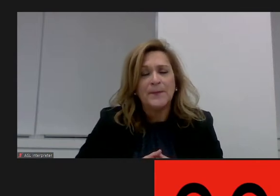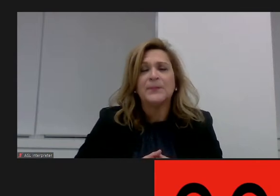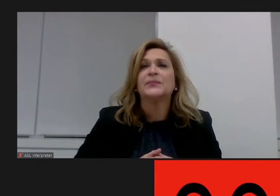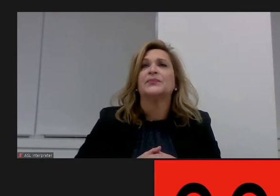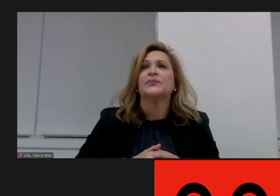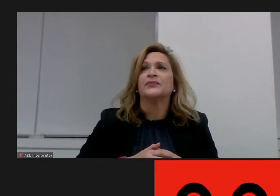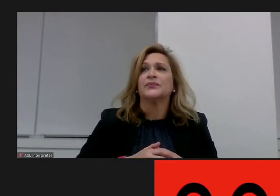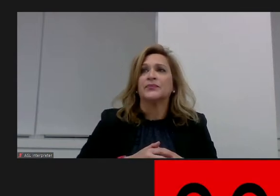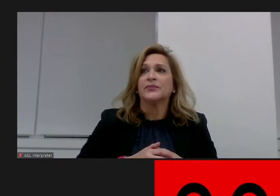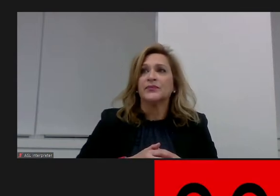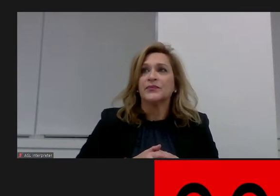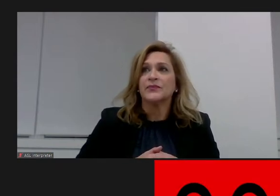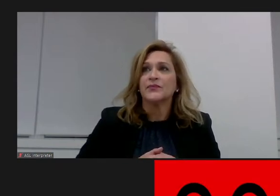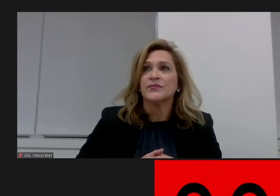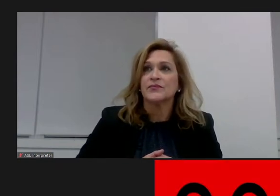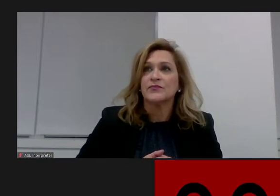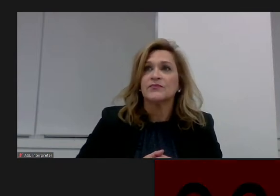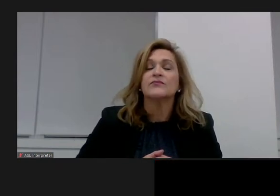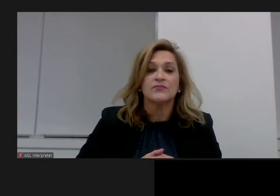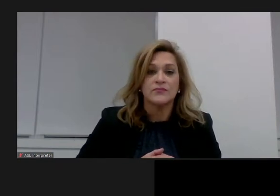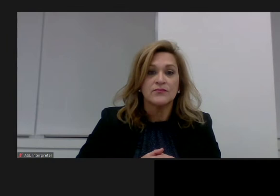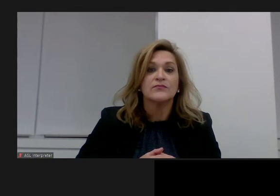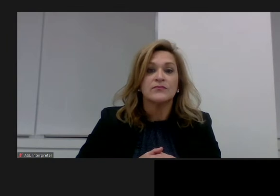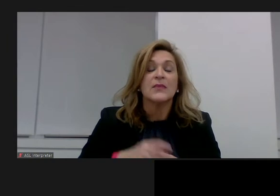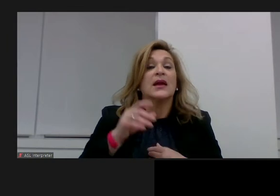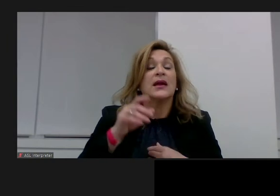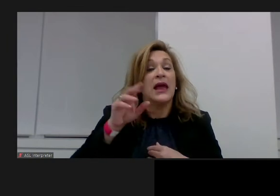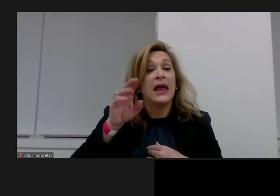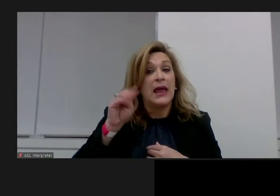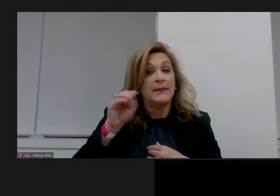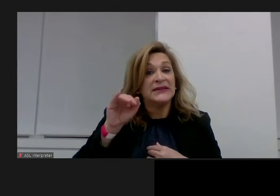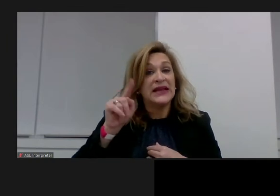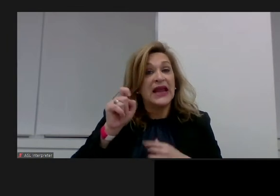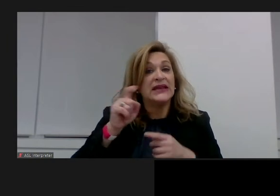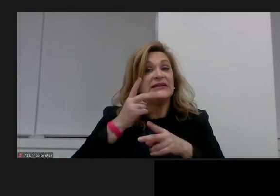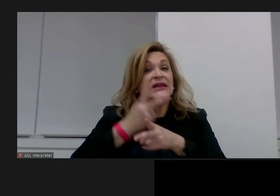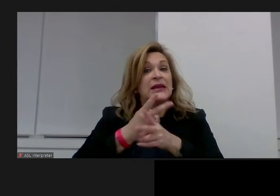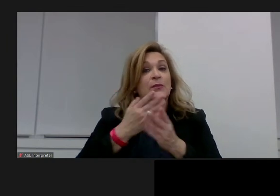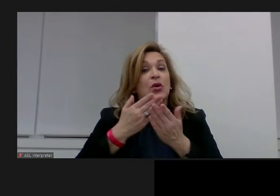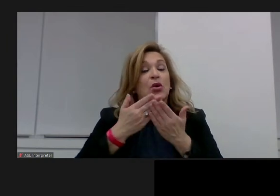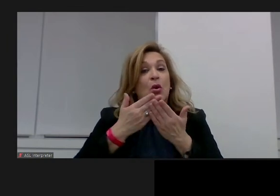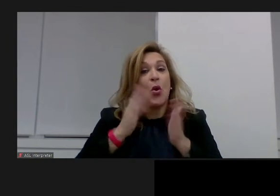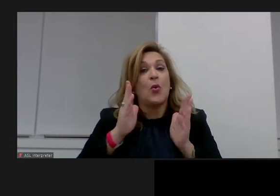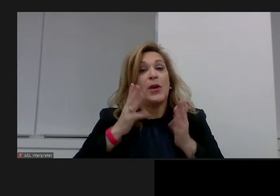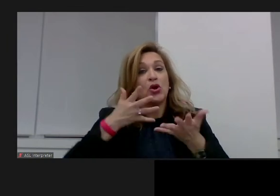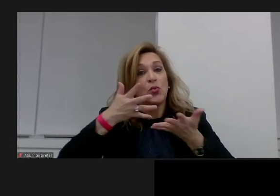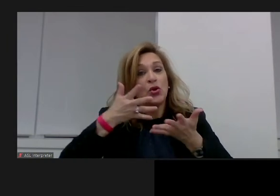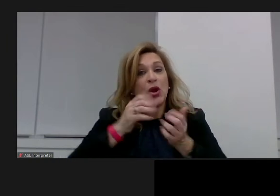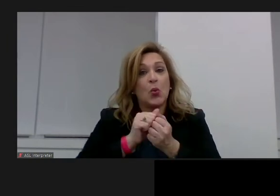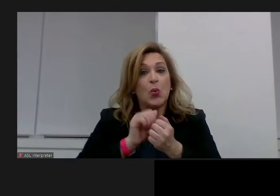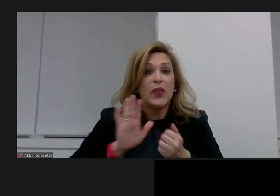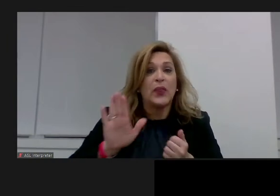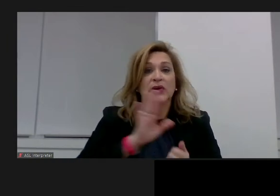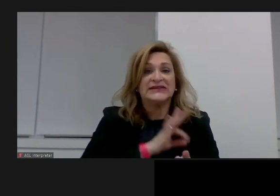Higher-ups at the MTA need to open up communication with staff.